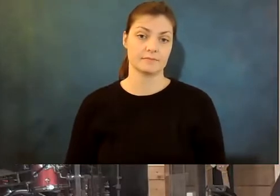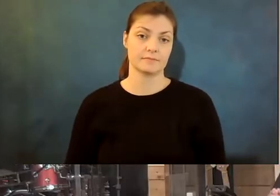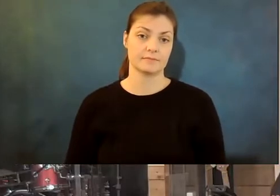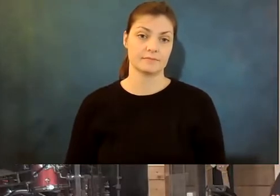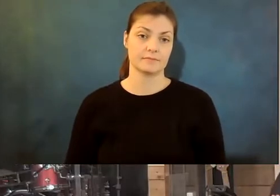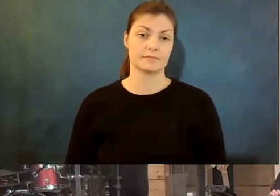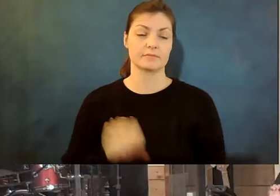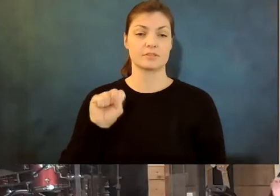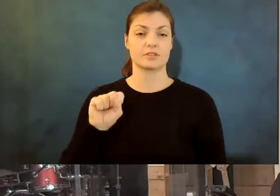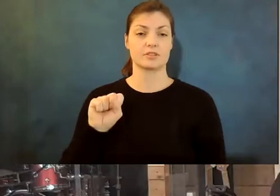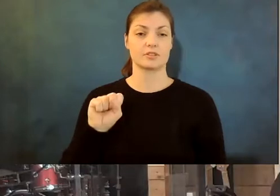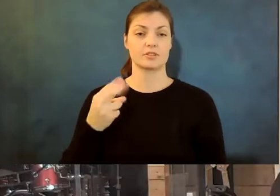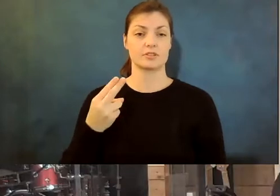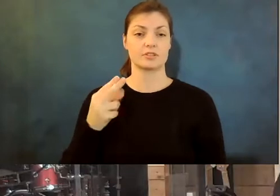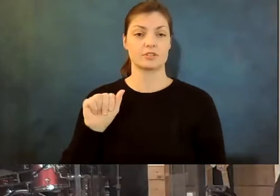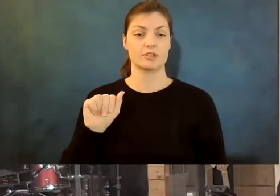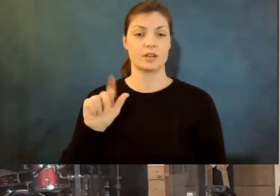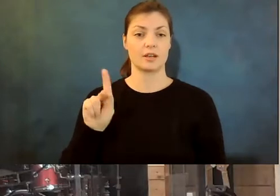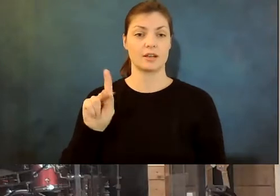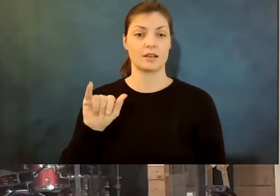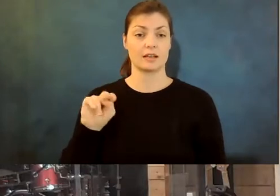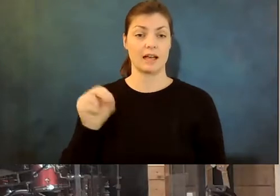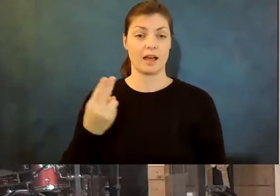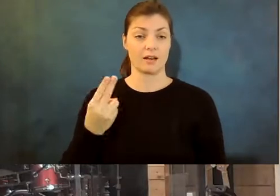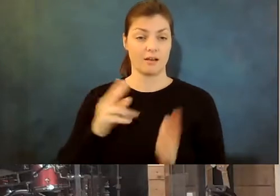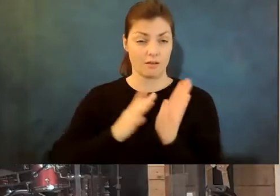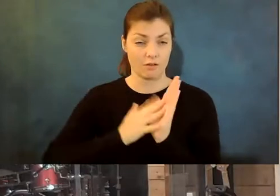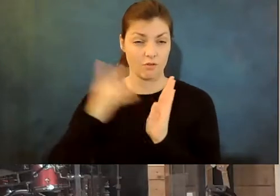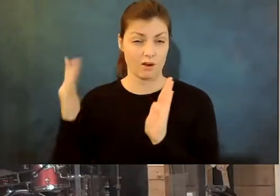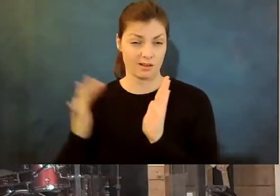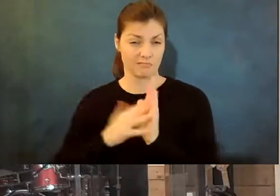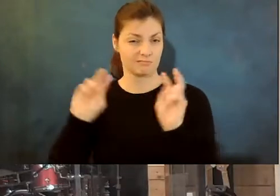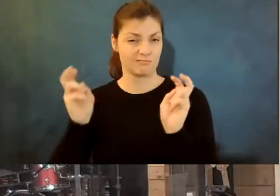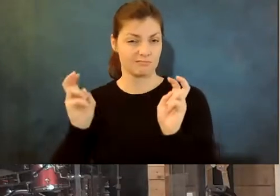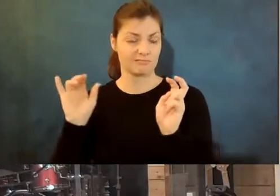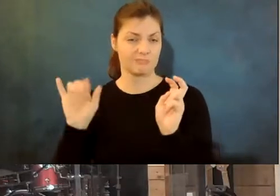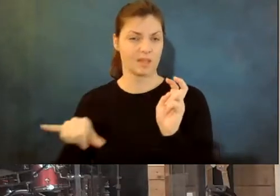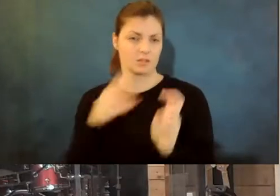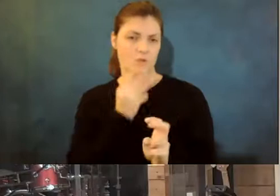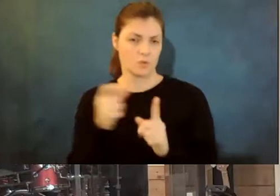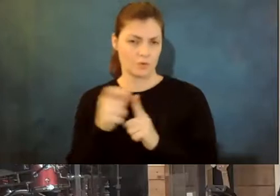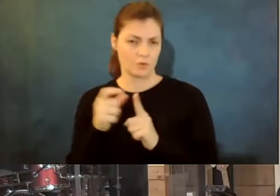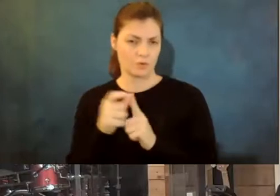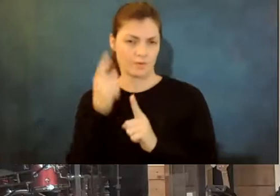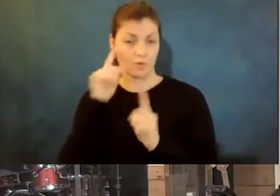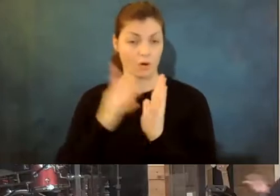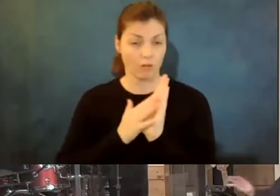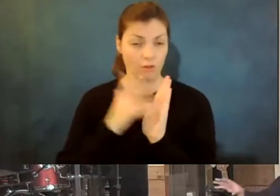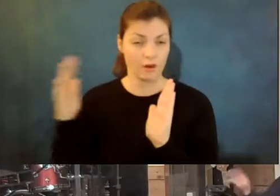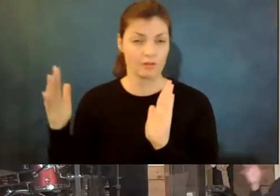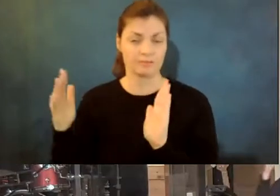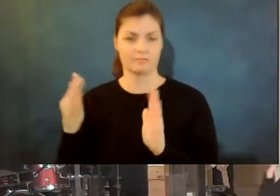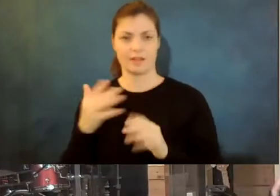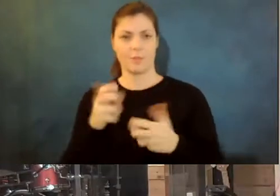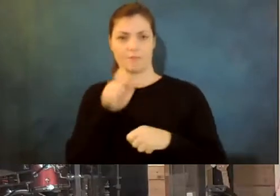The Shekinah glory, the glory that Moses is about to ask for, the chabod, if I say it right, I'll spit on the first